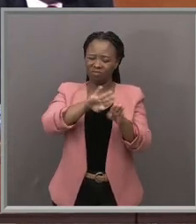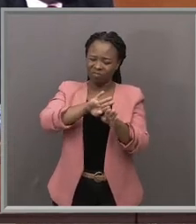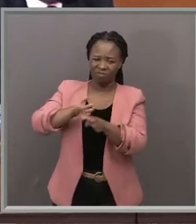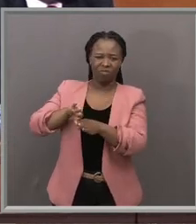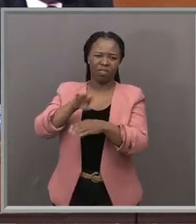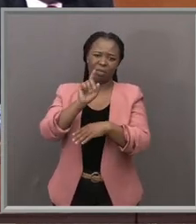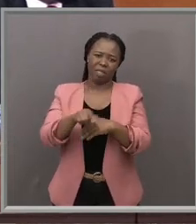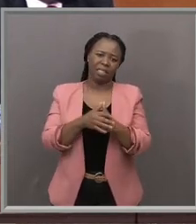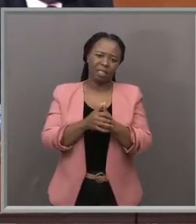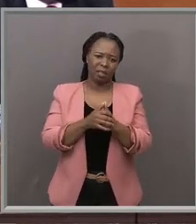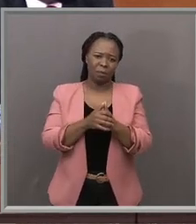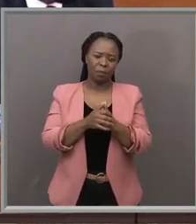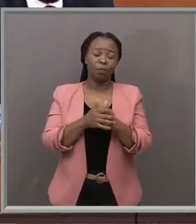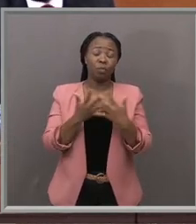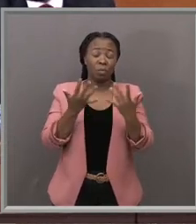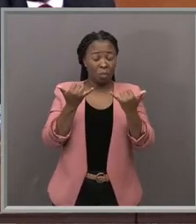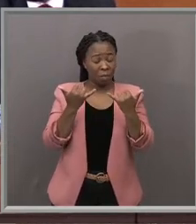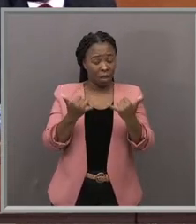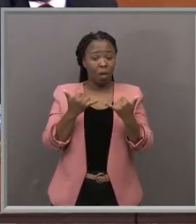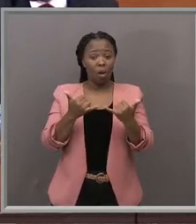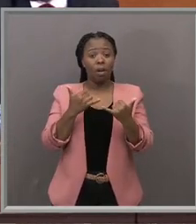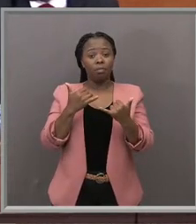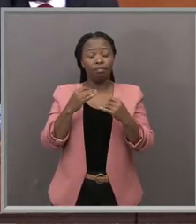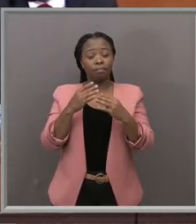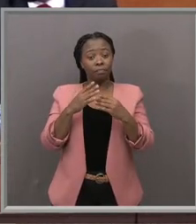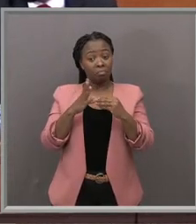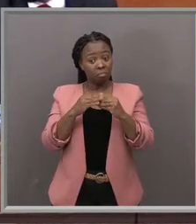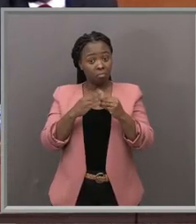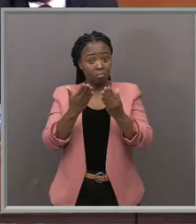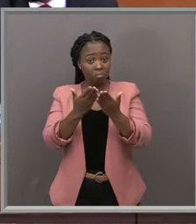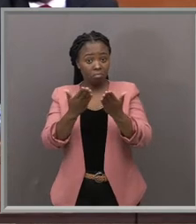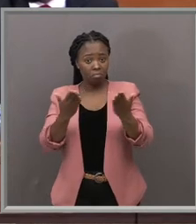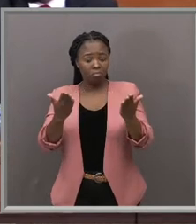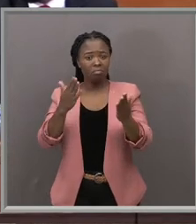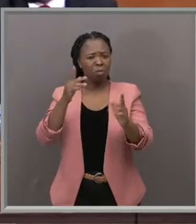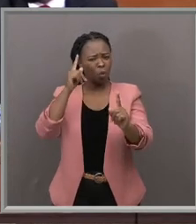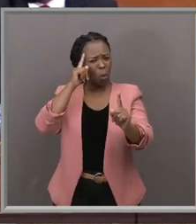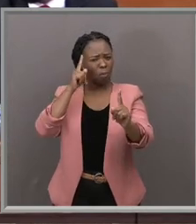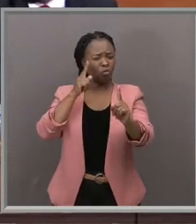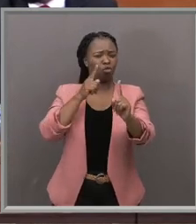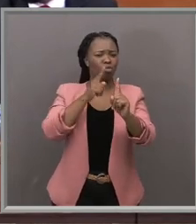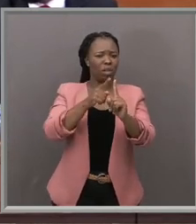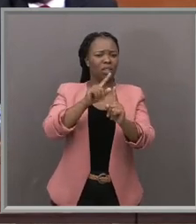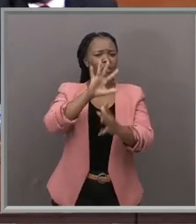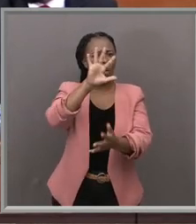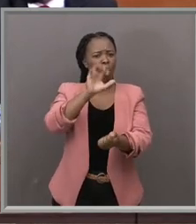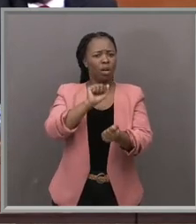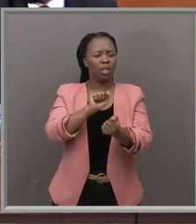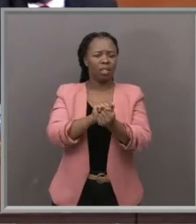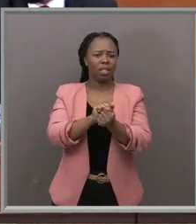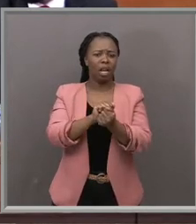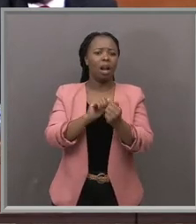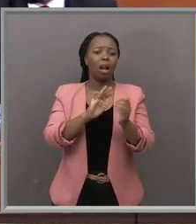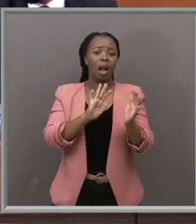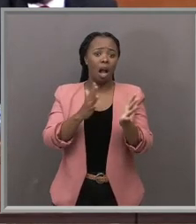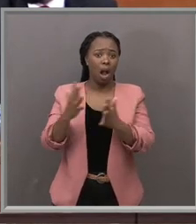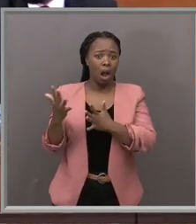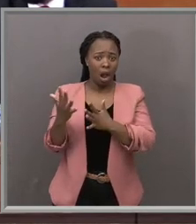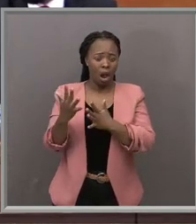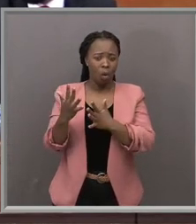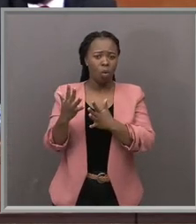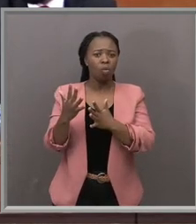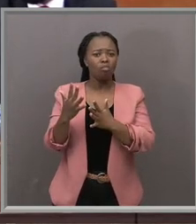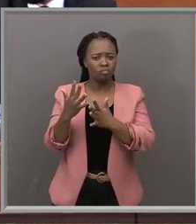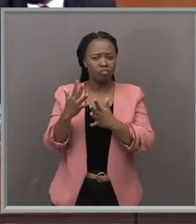I would therefore like to share with you, honorable members, some of the objective conclusions arrived at in assessing the